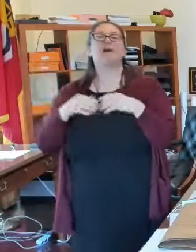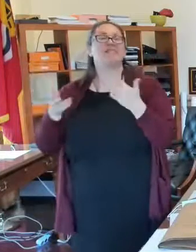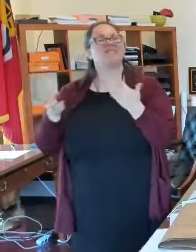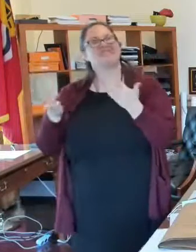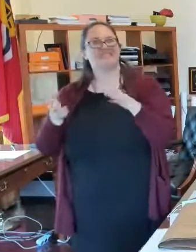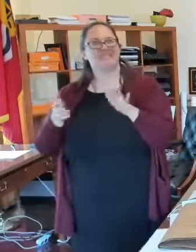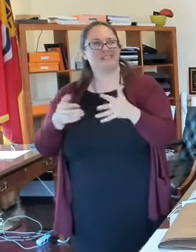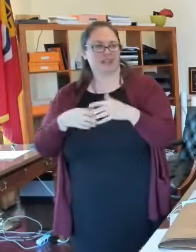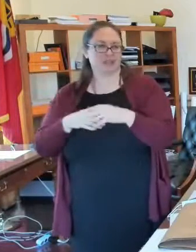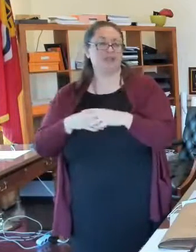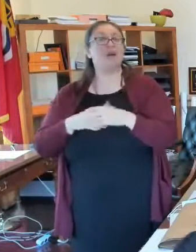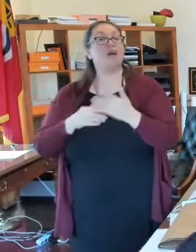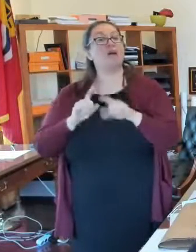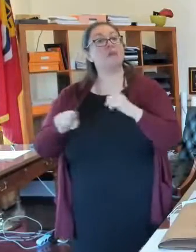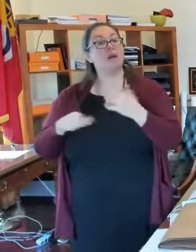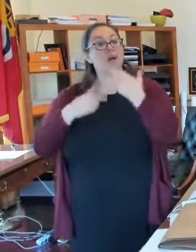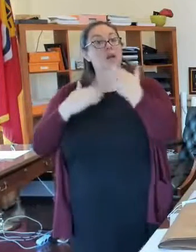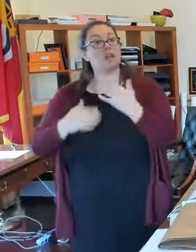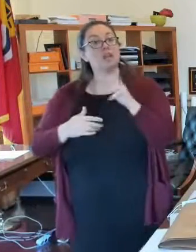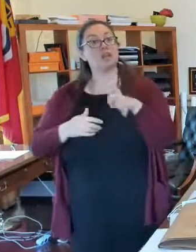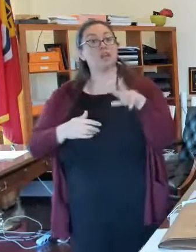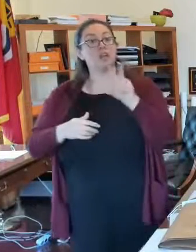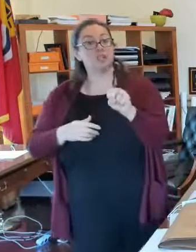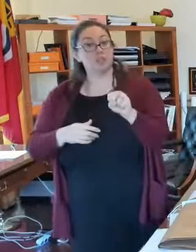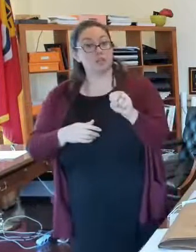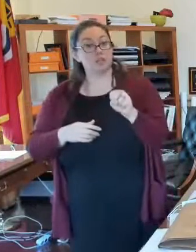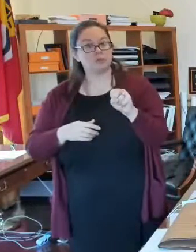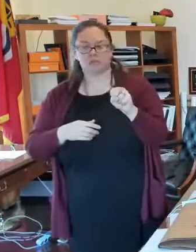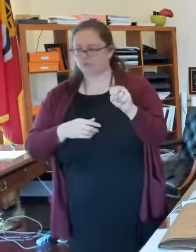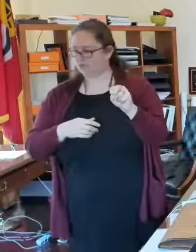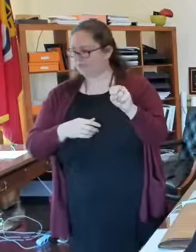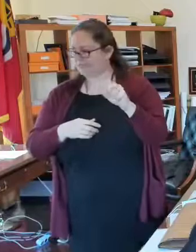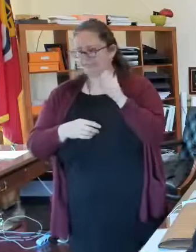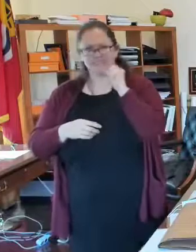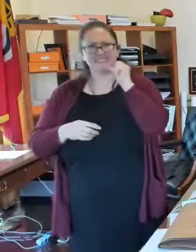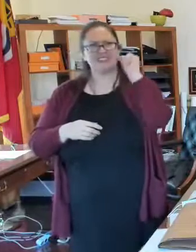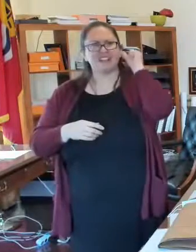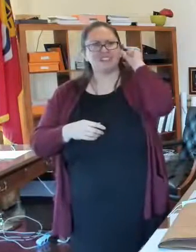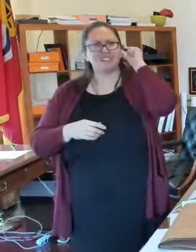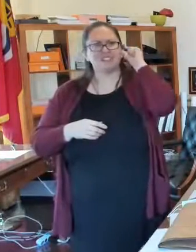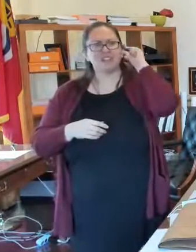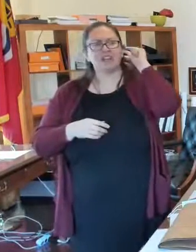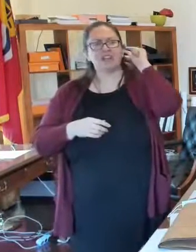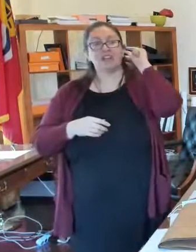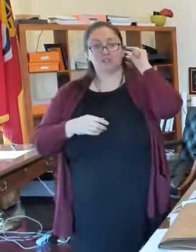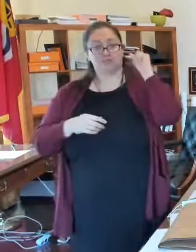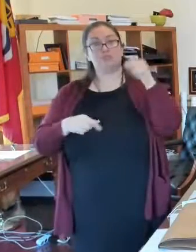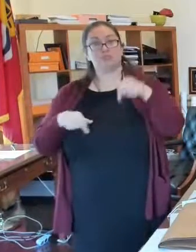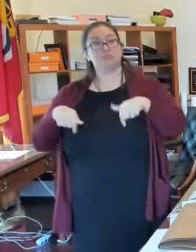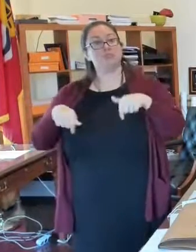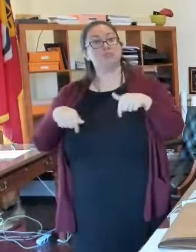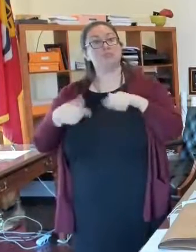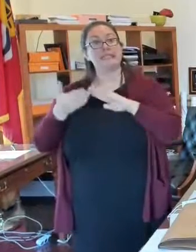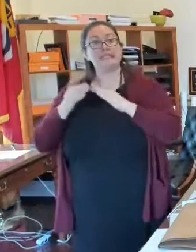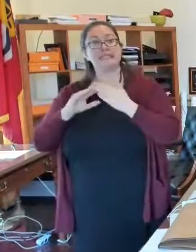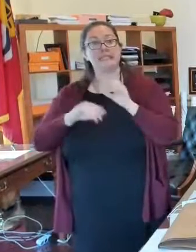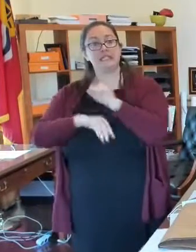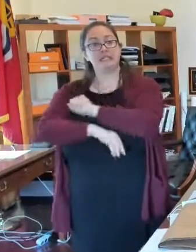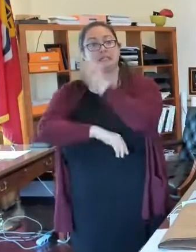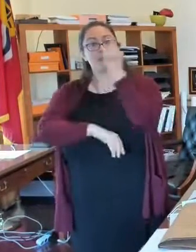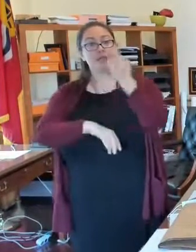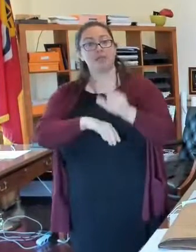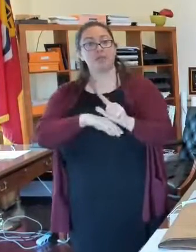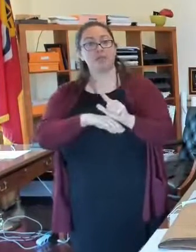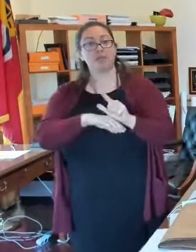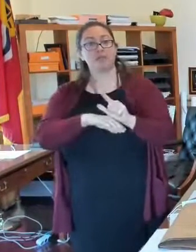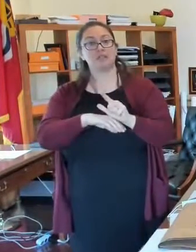here. Yesterday, I believe it was, the city of St. Louis went